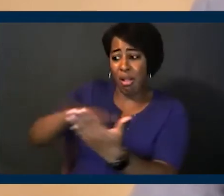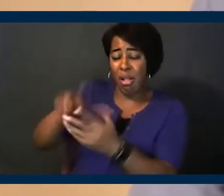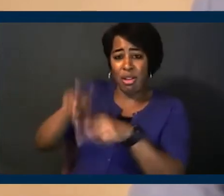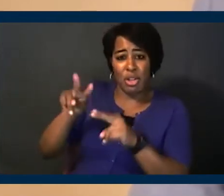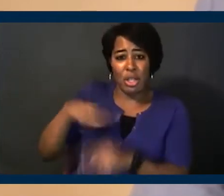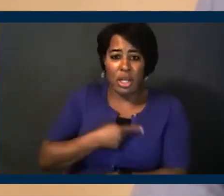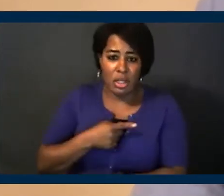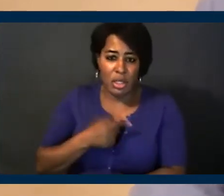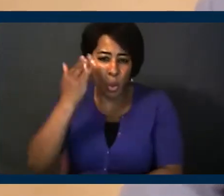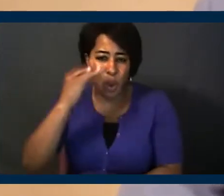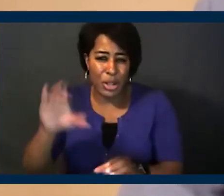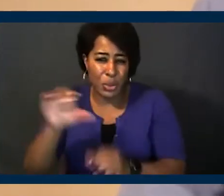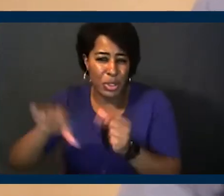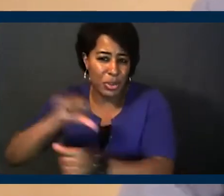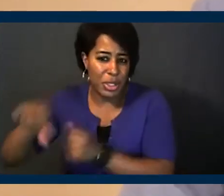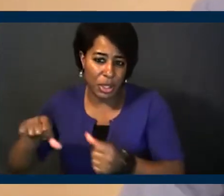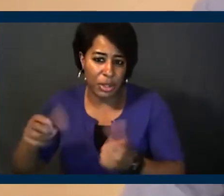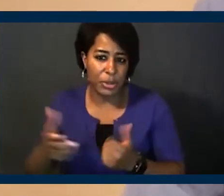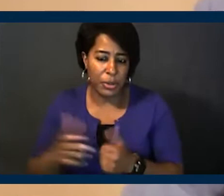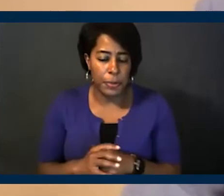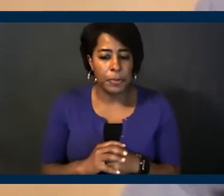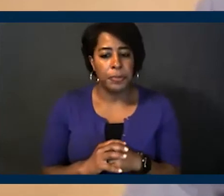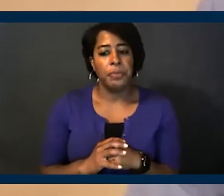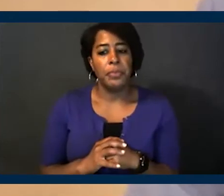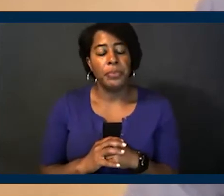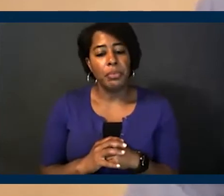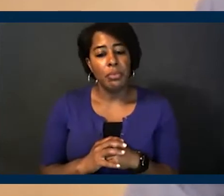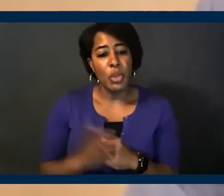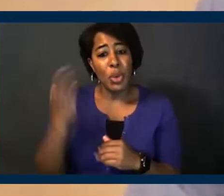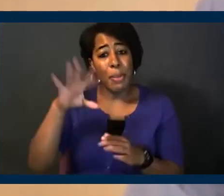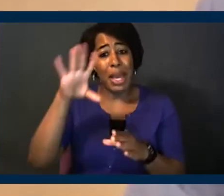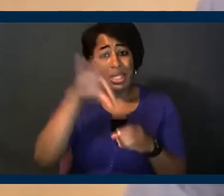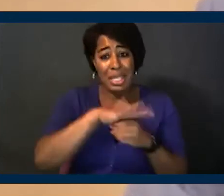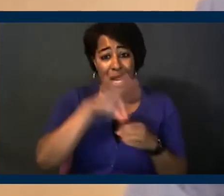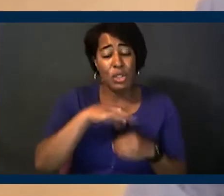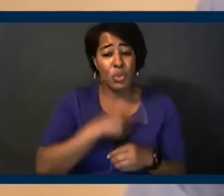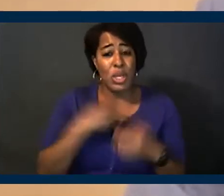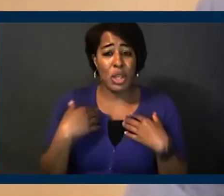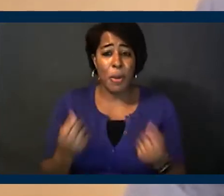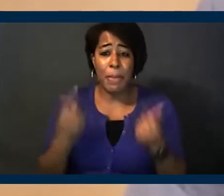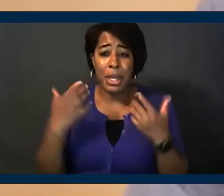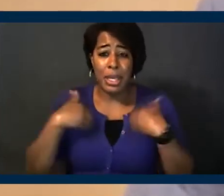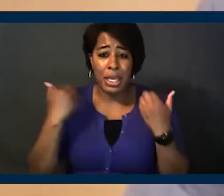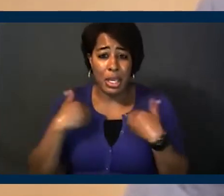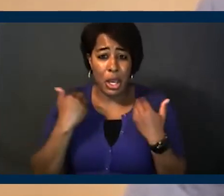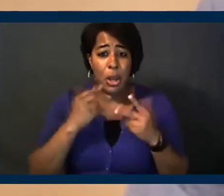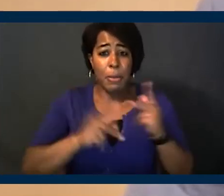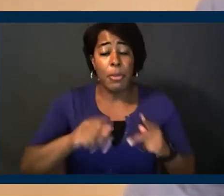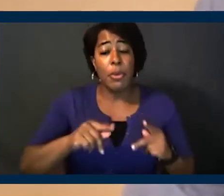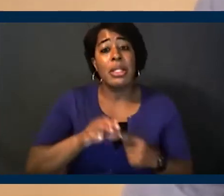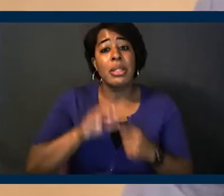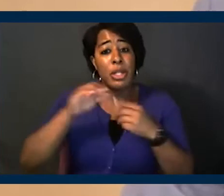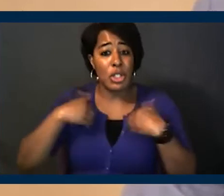other? And so what we saw in the last election was a record number of young candidates, especially young Black candidates of color, stepping up to